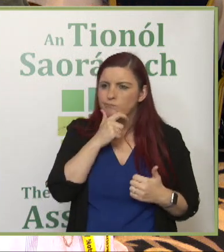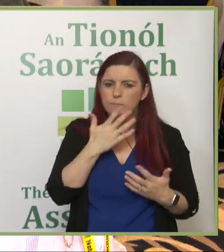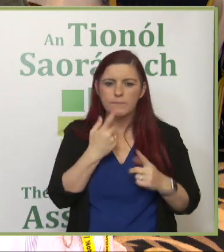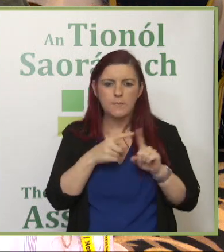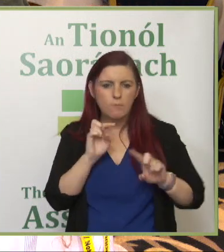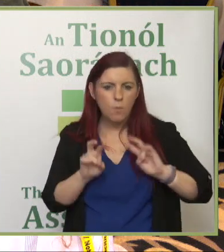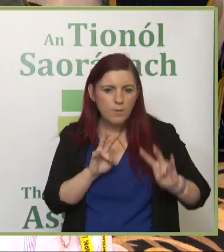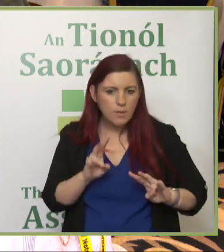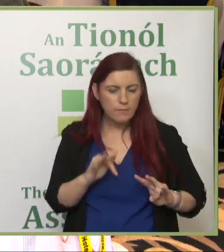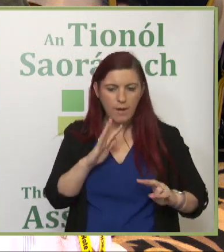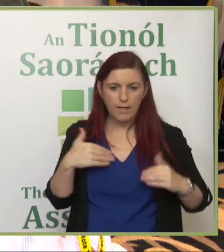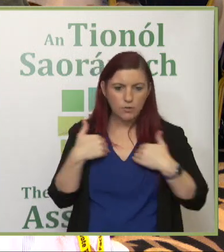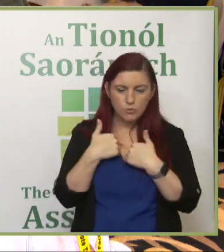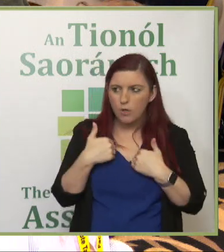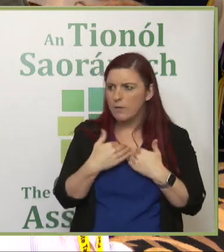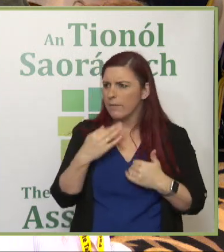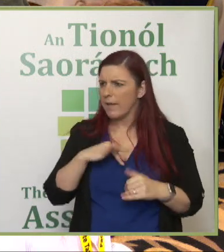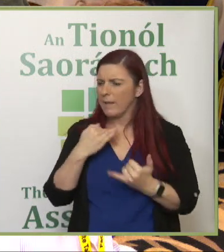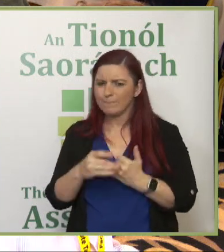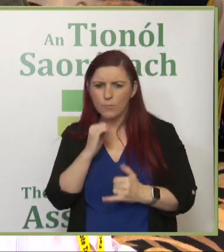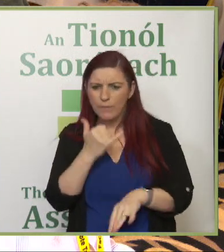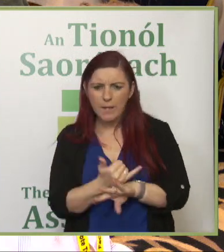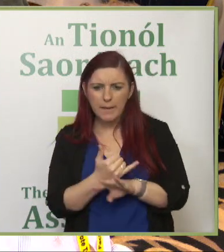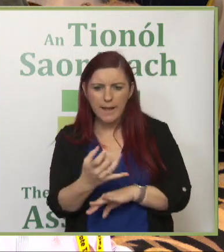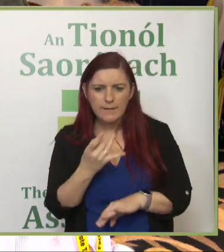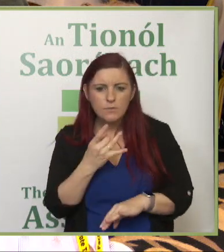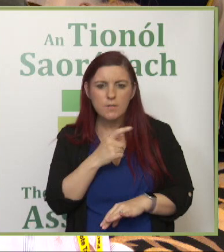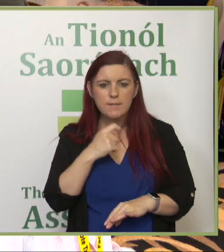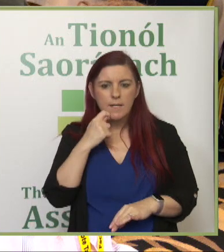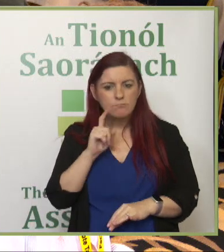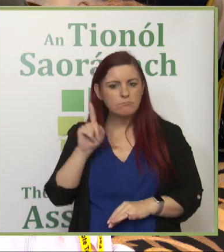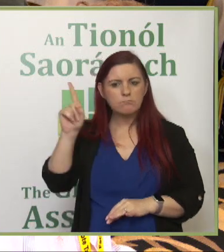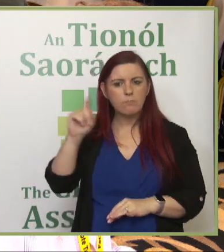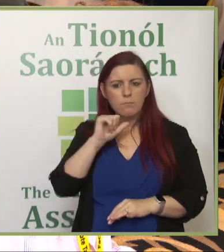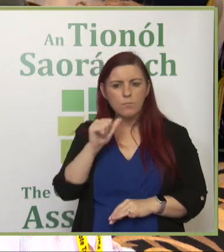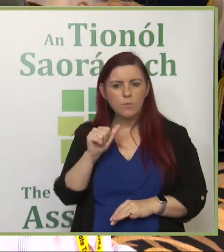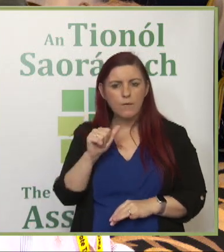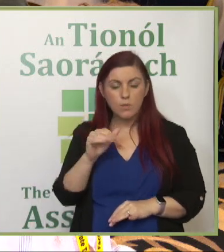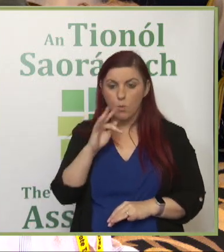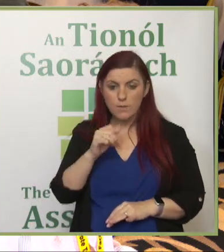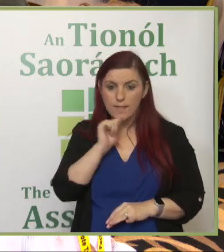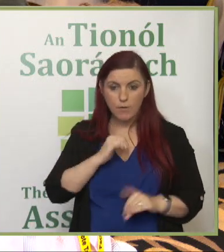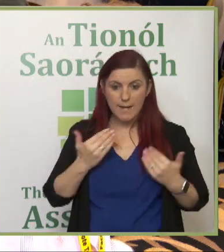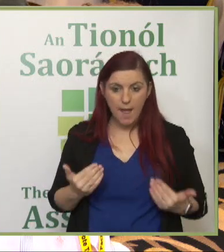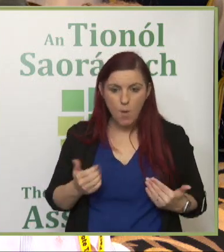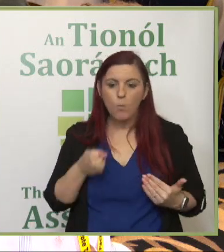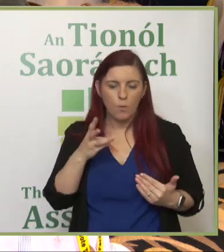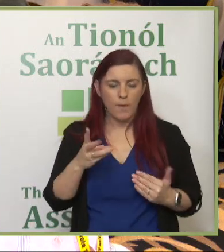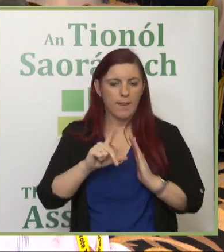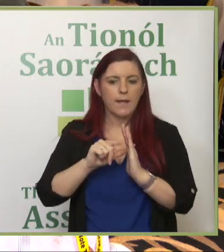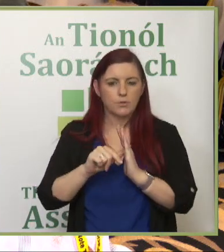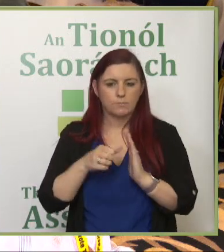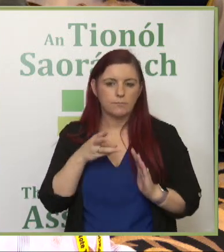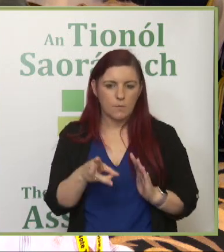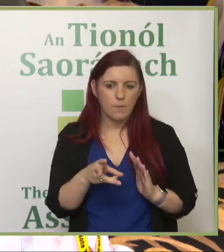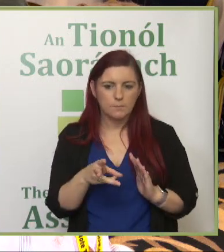they all are, it hasn't been answered, just to say the ones that we don't get to in these open sessions, we will be responding to them and